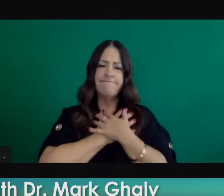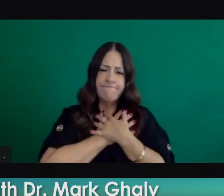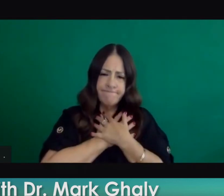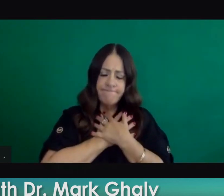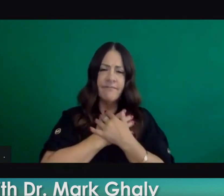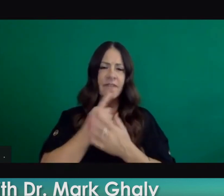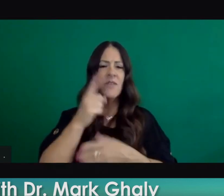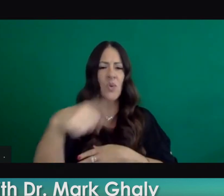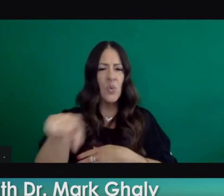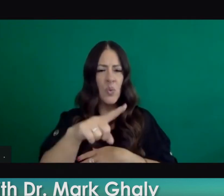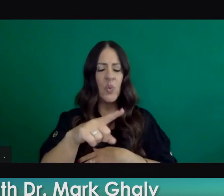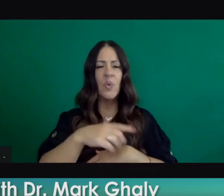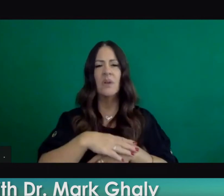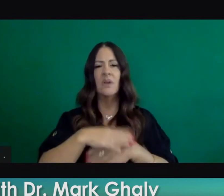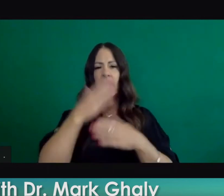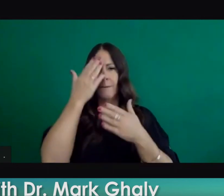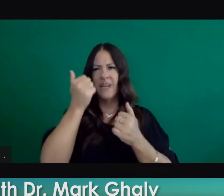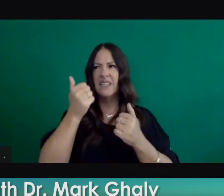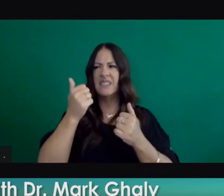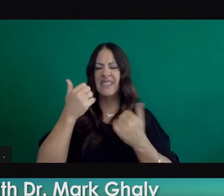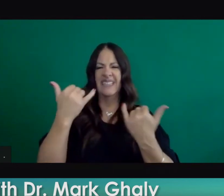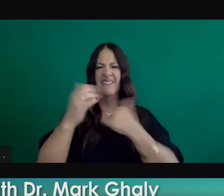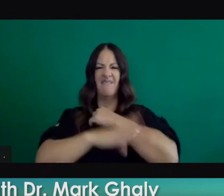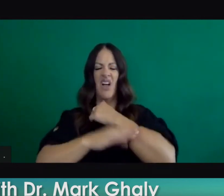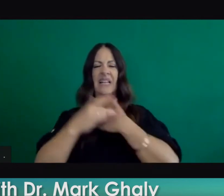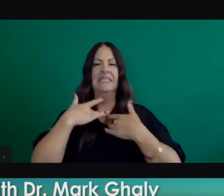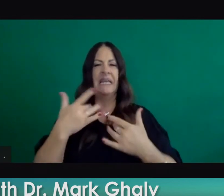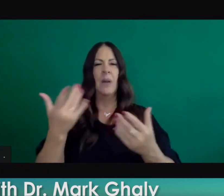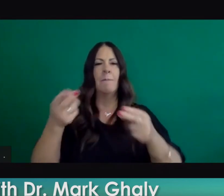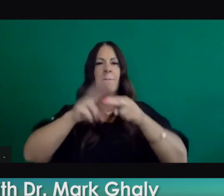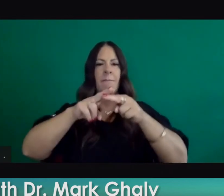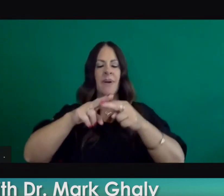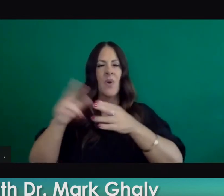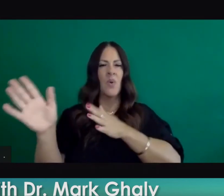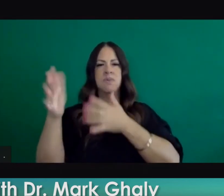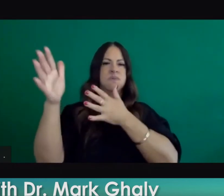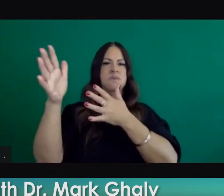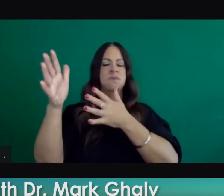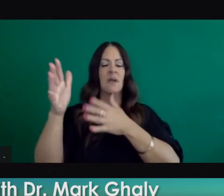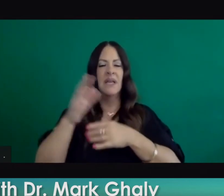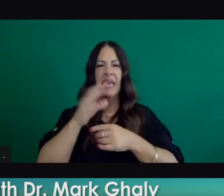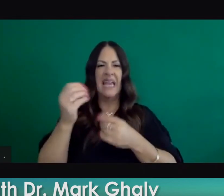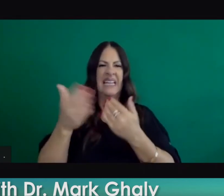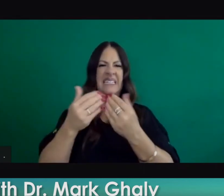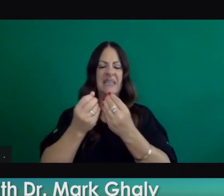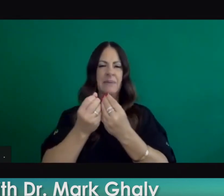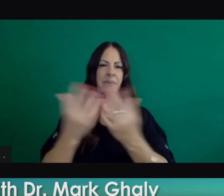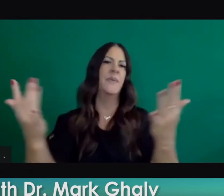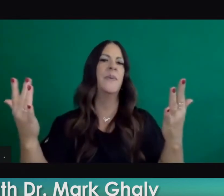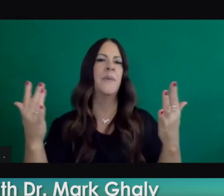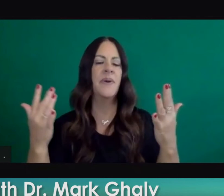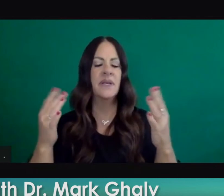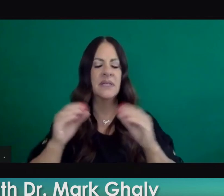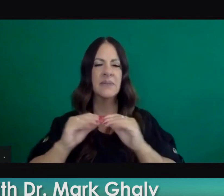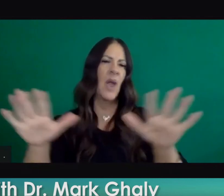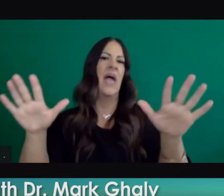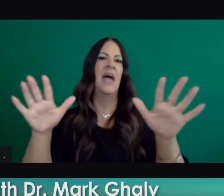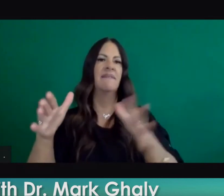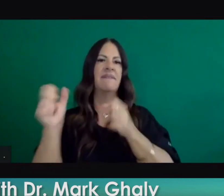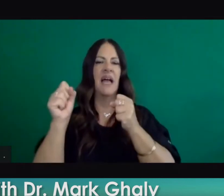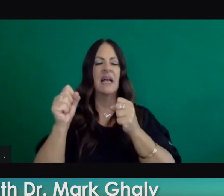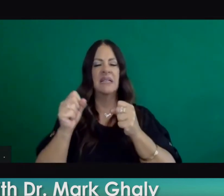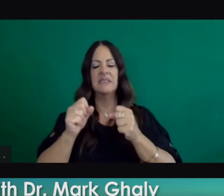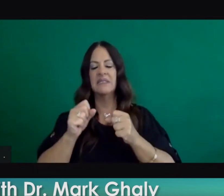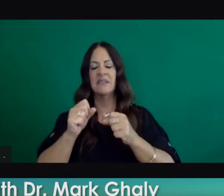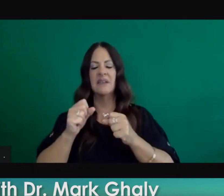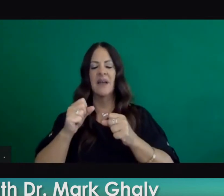into seasons where winds pick up and fires spread a little bit more quickly. And in the world of global pandemic,